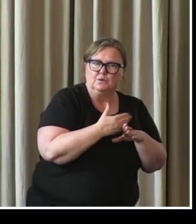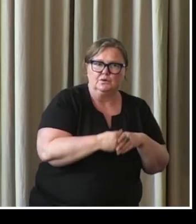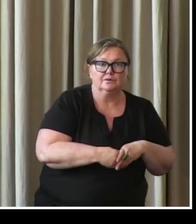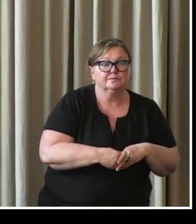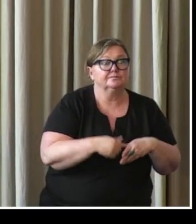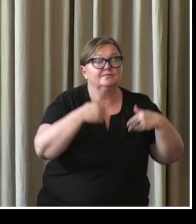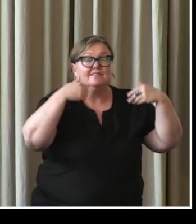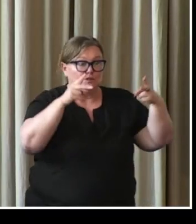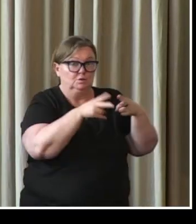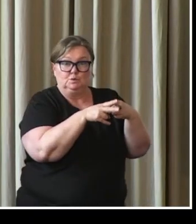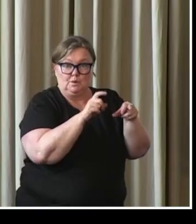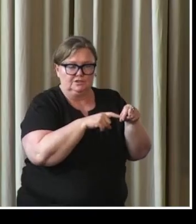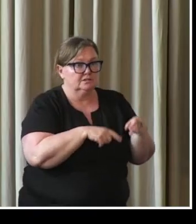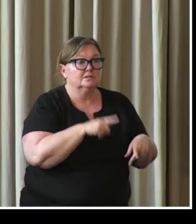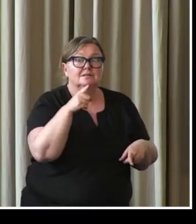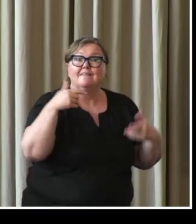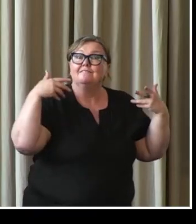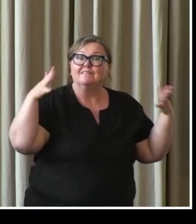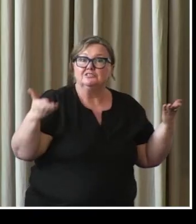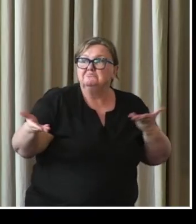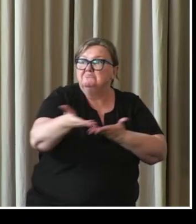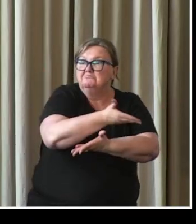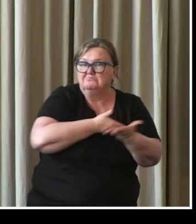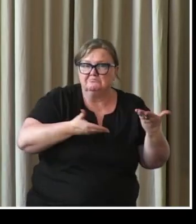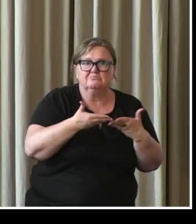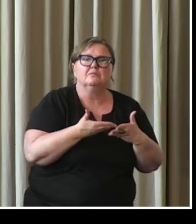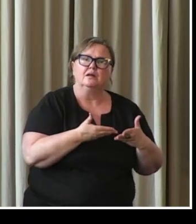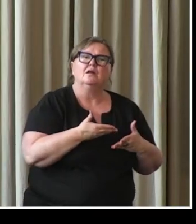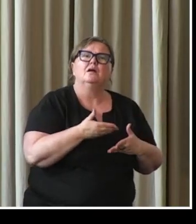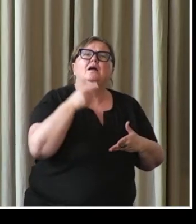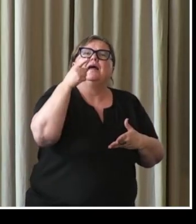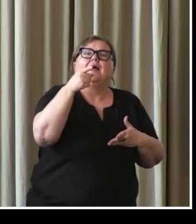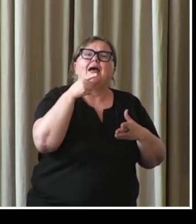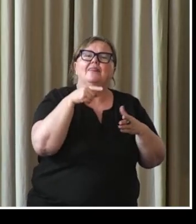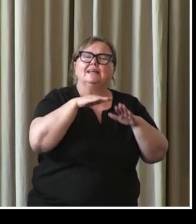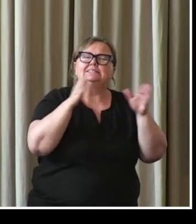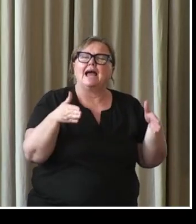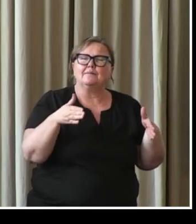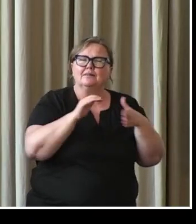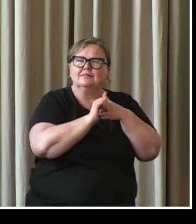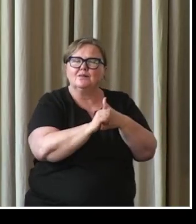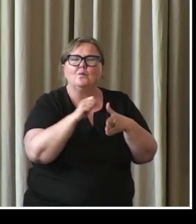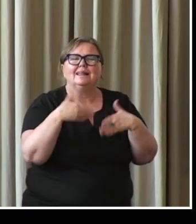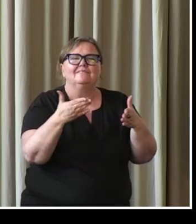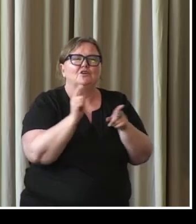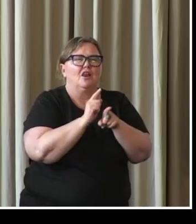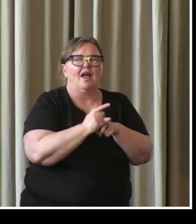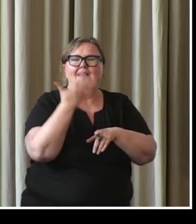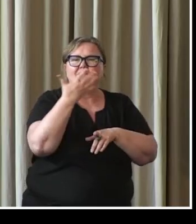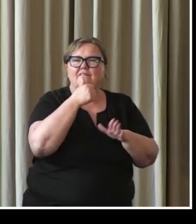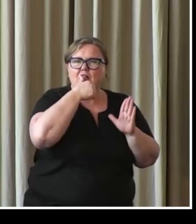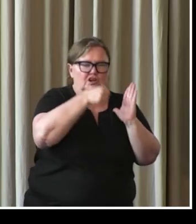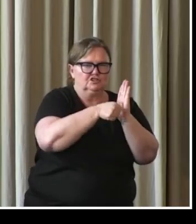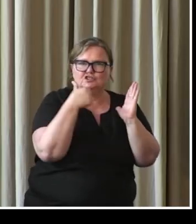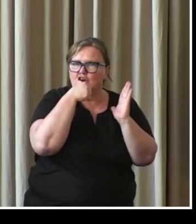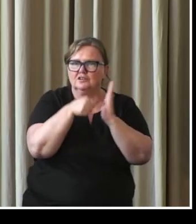our discussion, your table facilitator is also going to give you a little strip of 5 little red sticky dots.